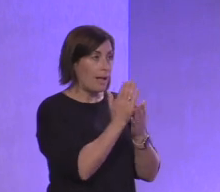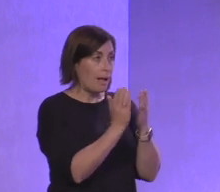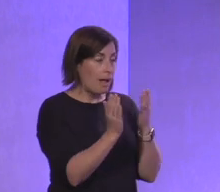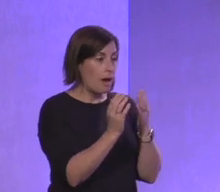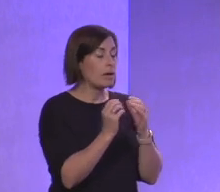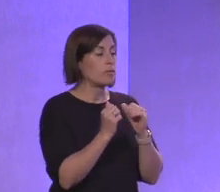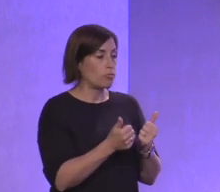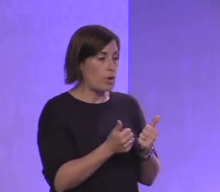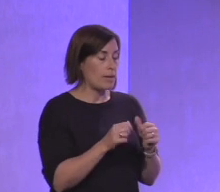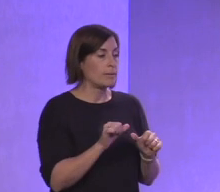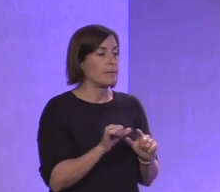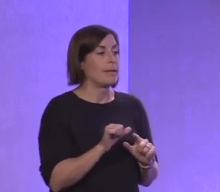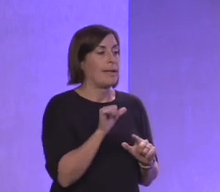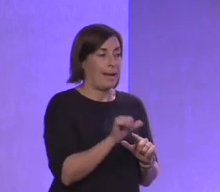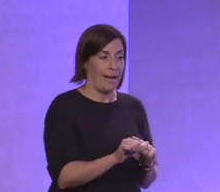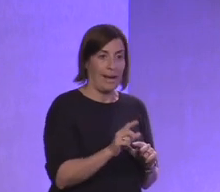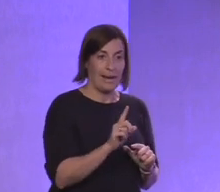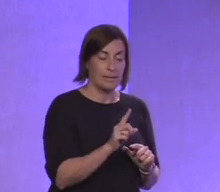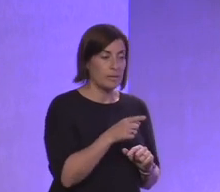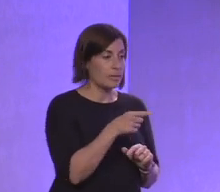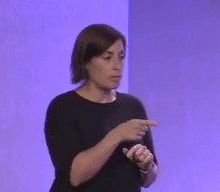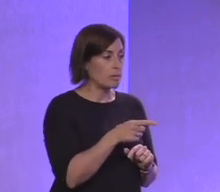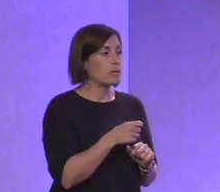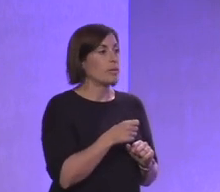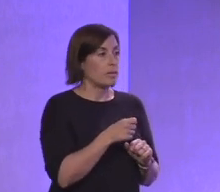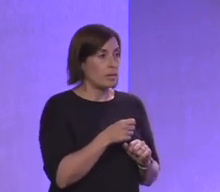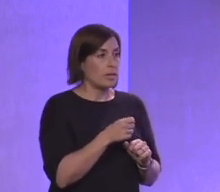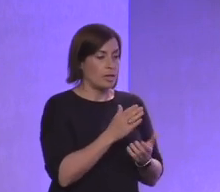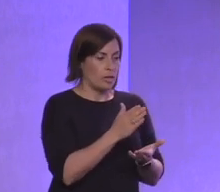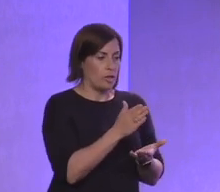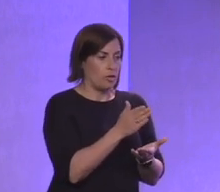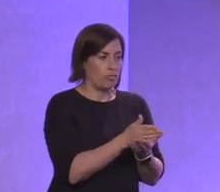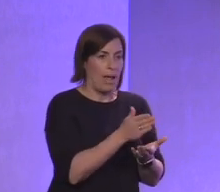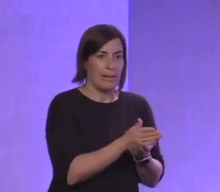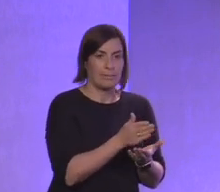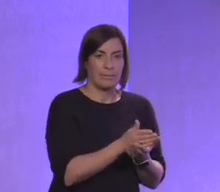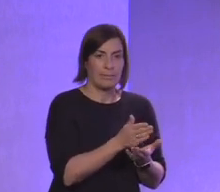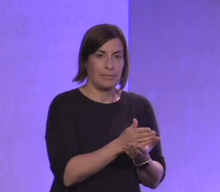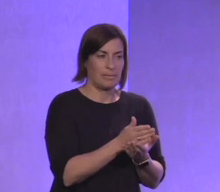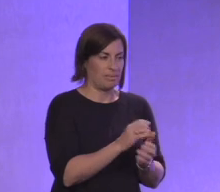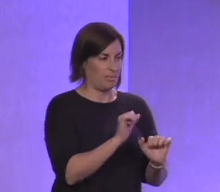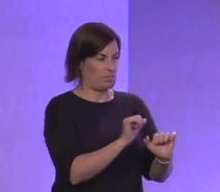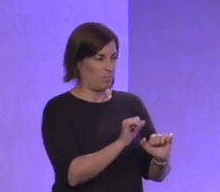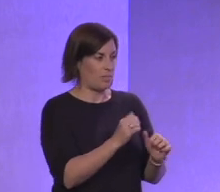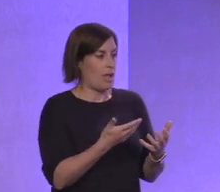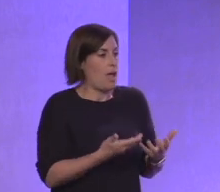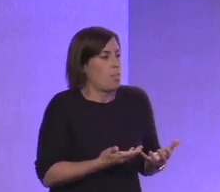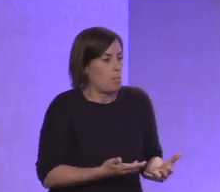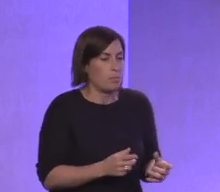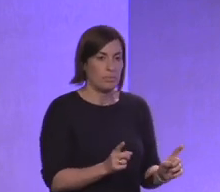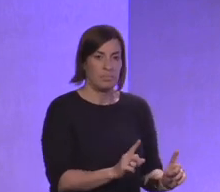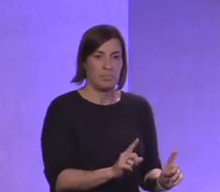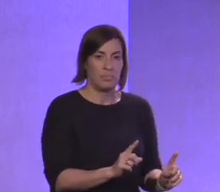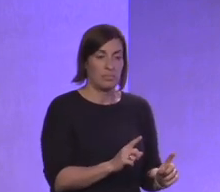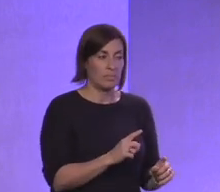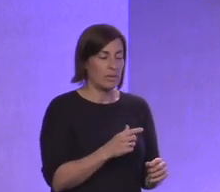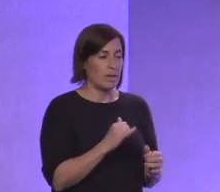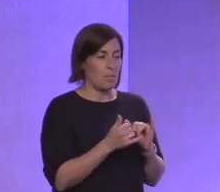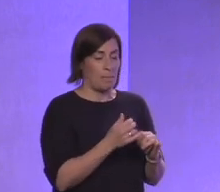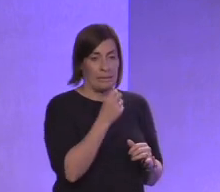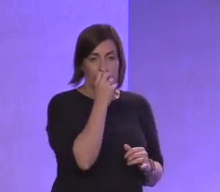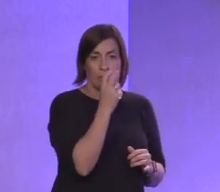thing is to talk about their reality, which might be a bit of a trash fire. And that's okay. This is about trying to